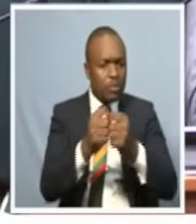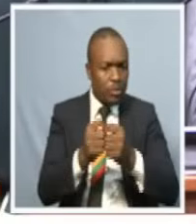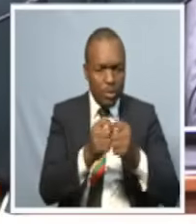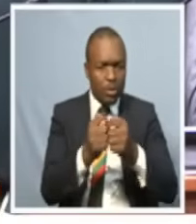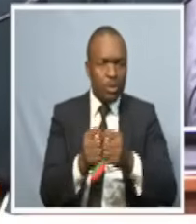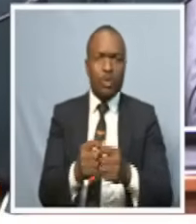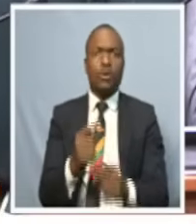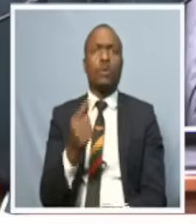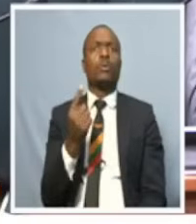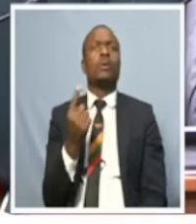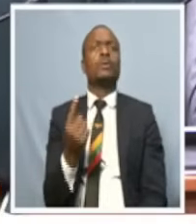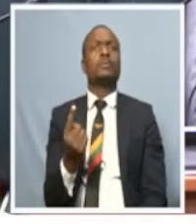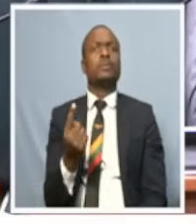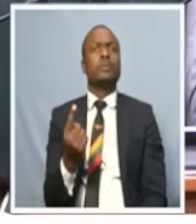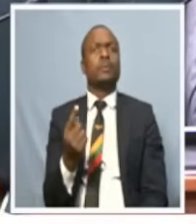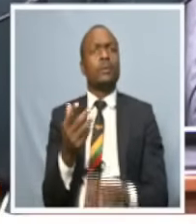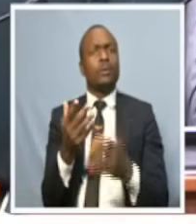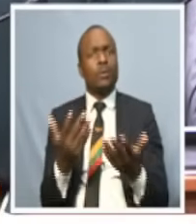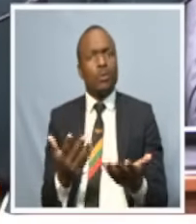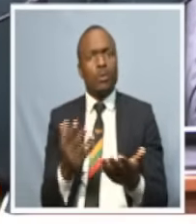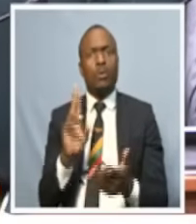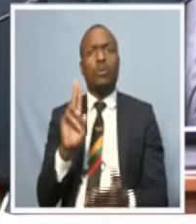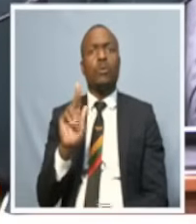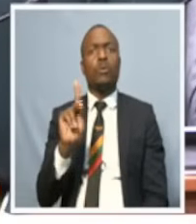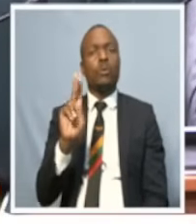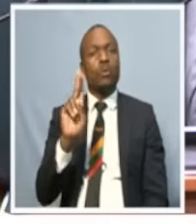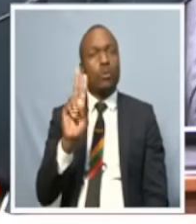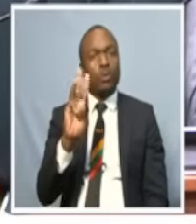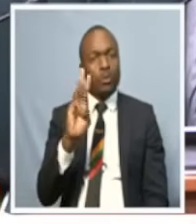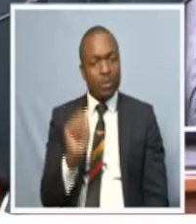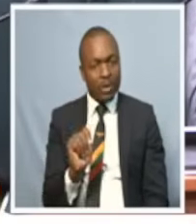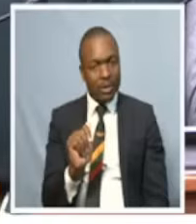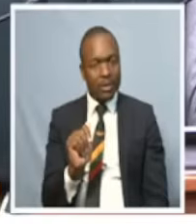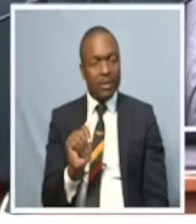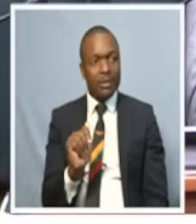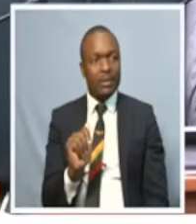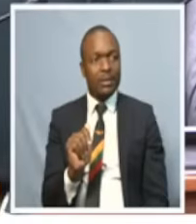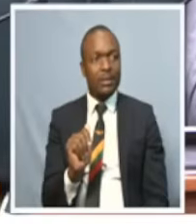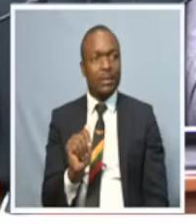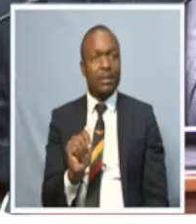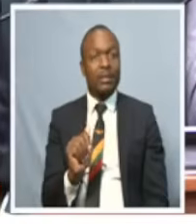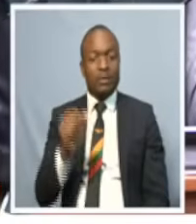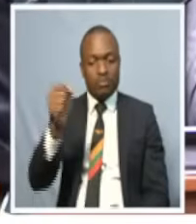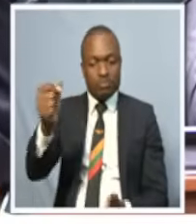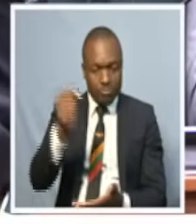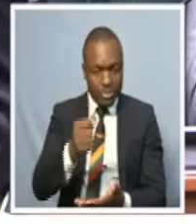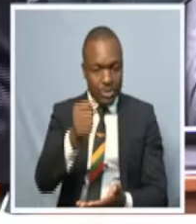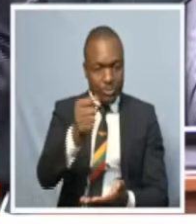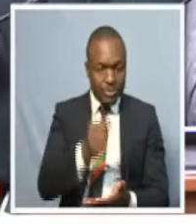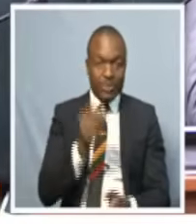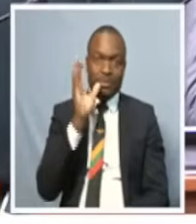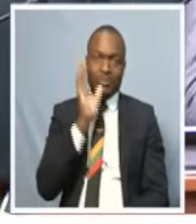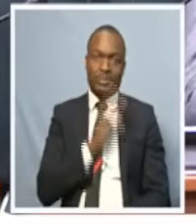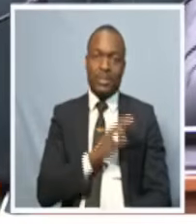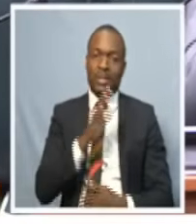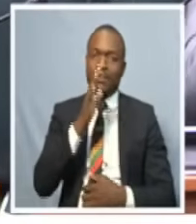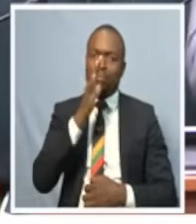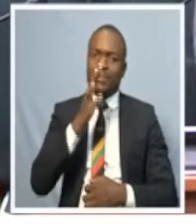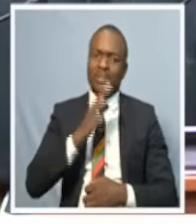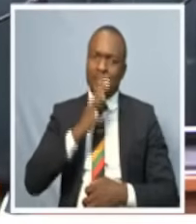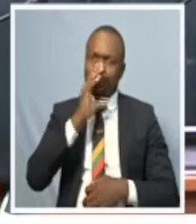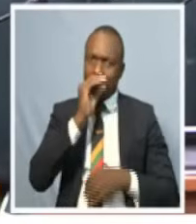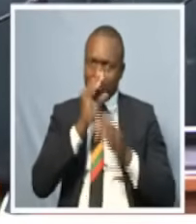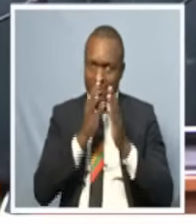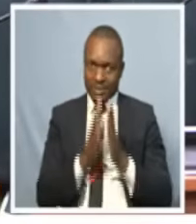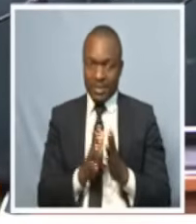or Pamosi, or Ukwa. They have been employed. And Madam